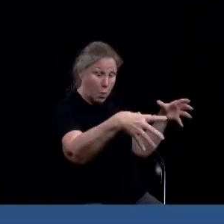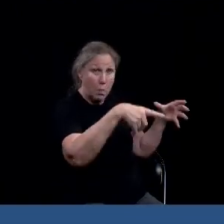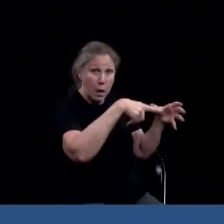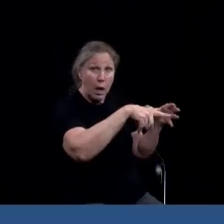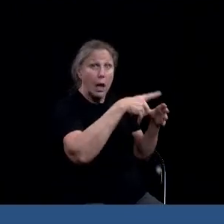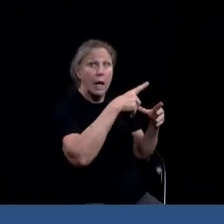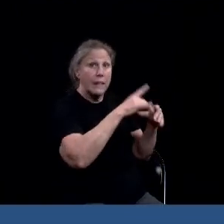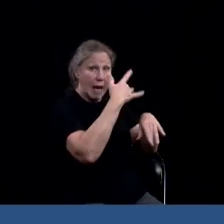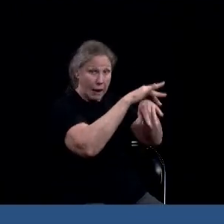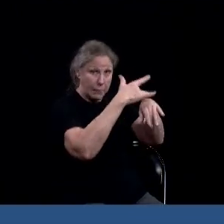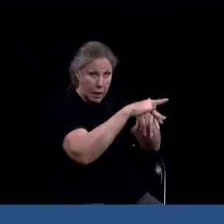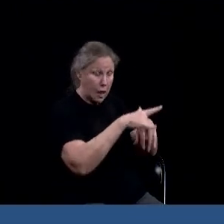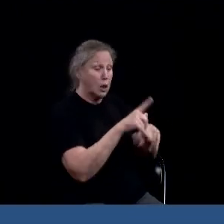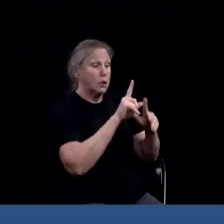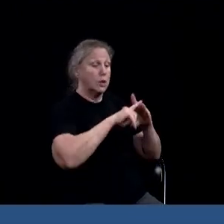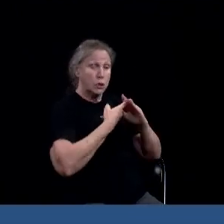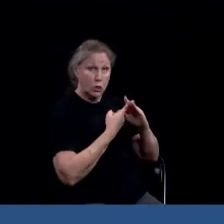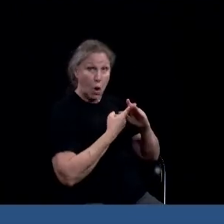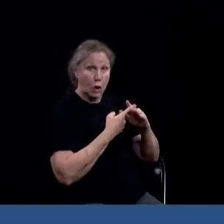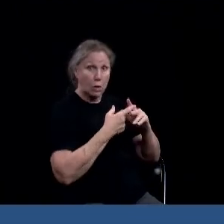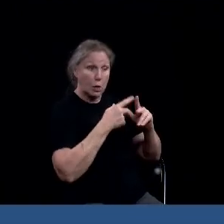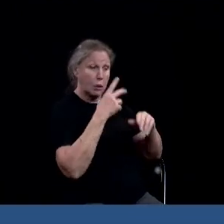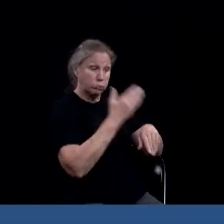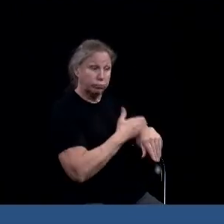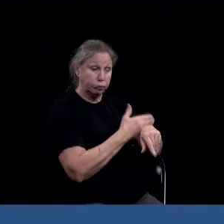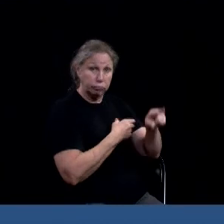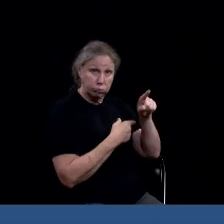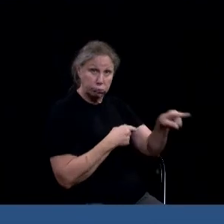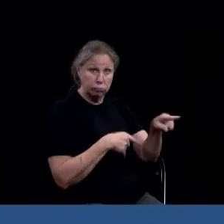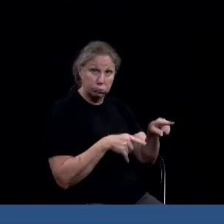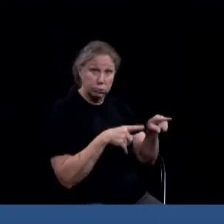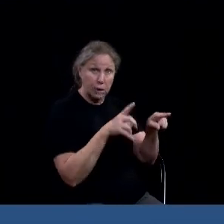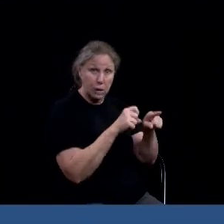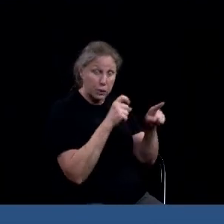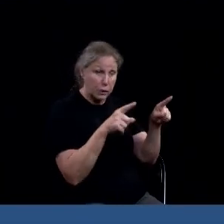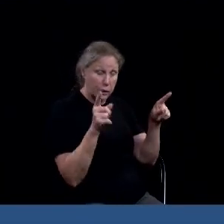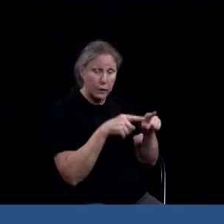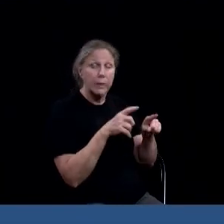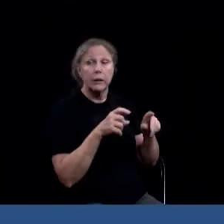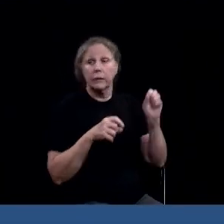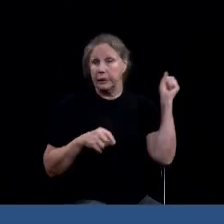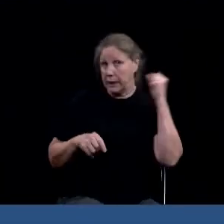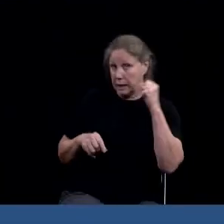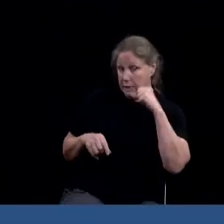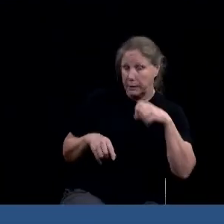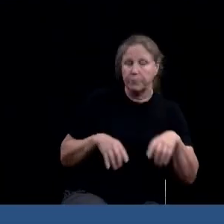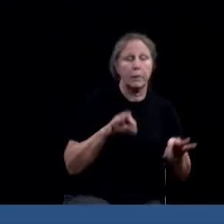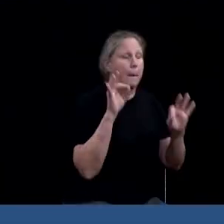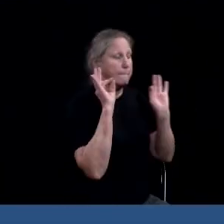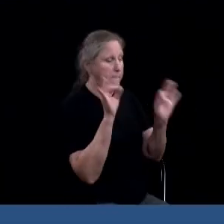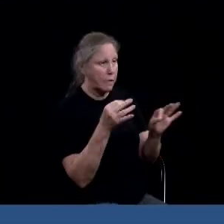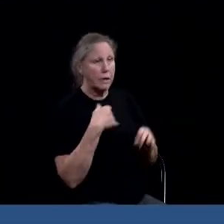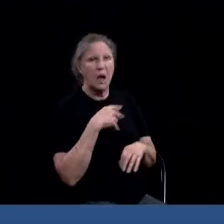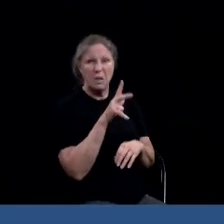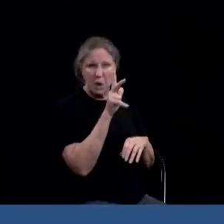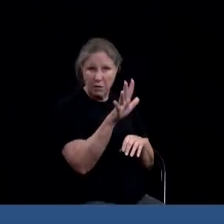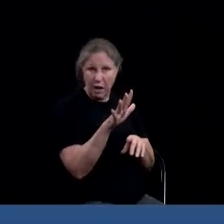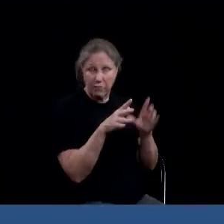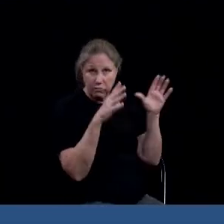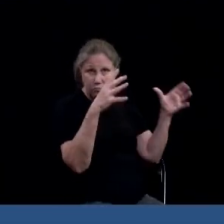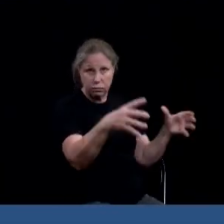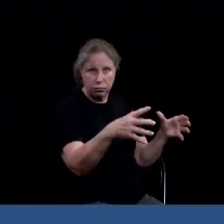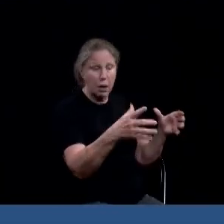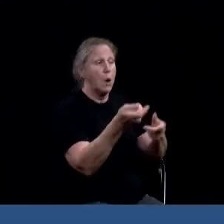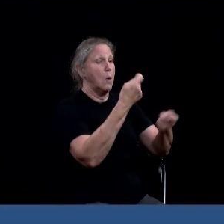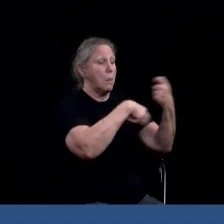in waves of that amount. So, you have, okay, perfect. So you've got 35 units, you remodel them, you move 35 in, then you start in the next